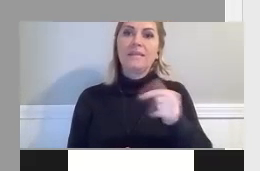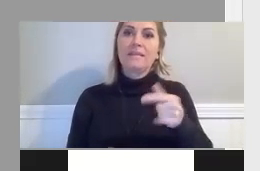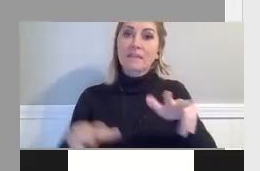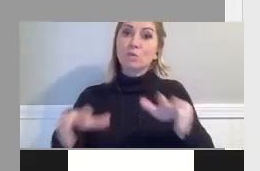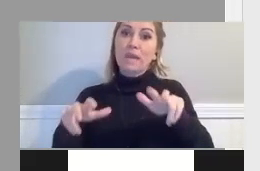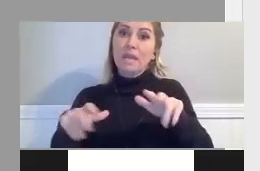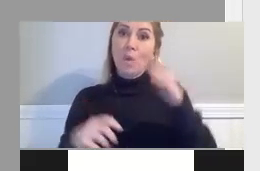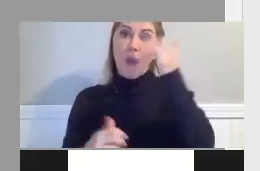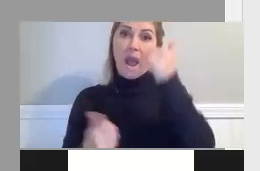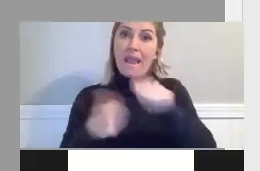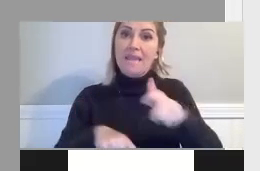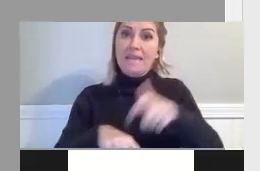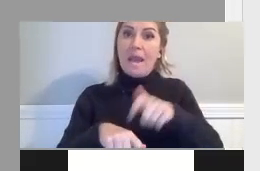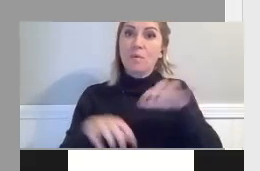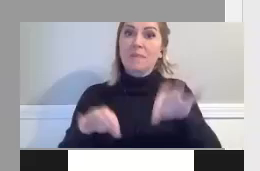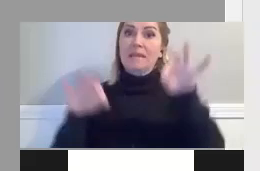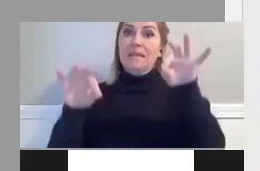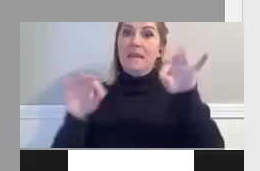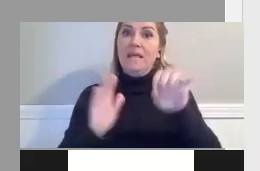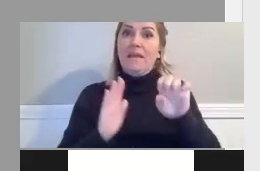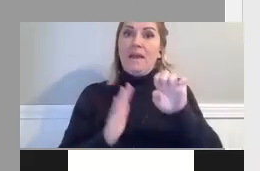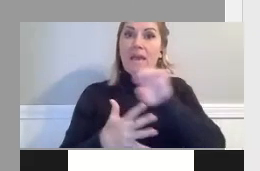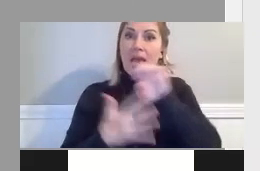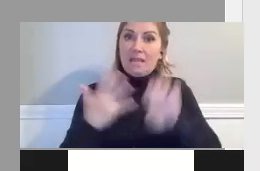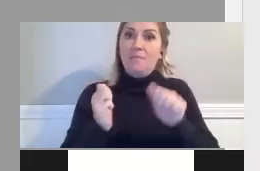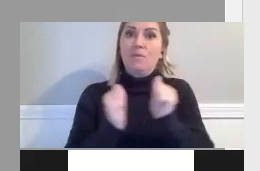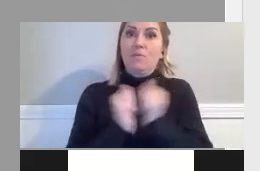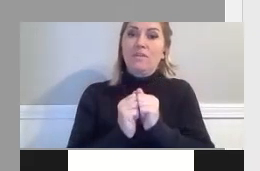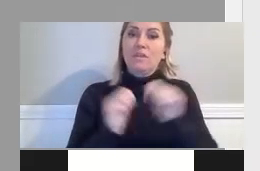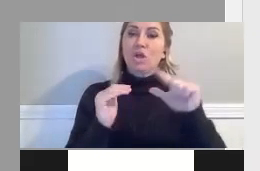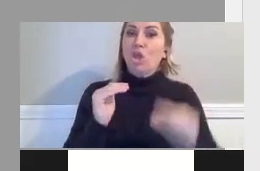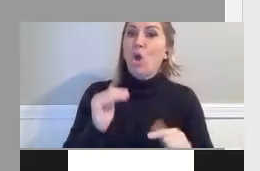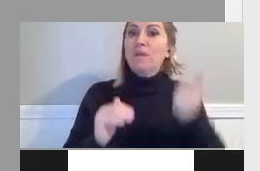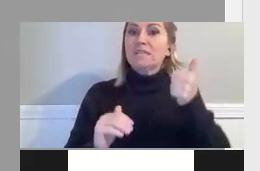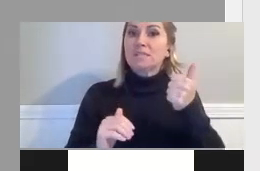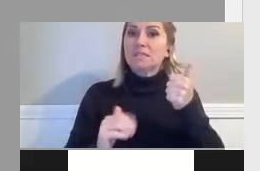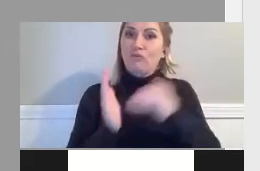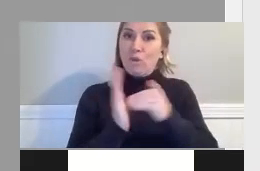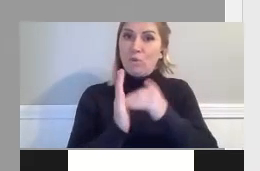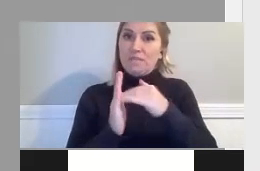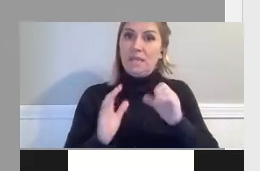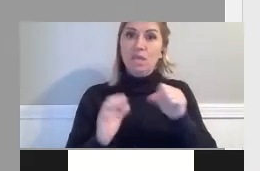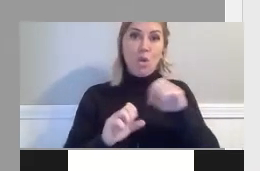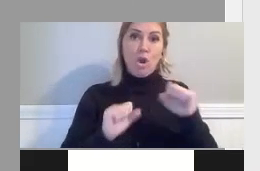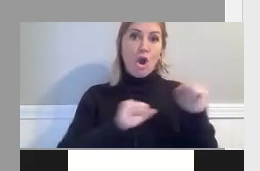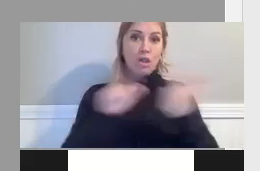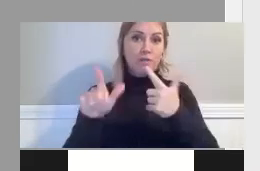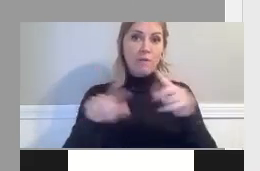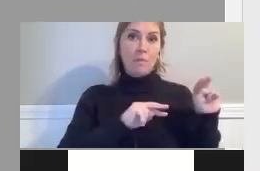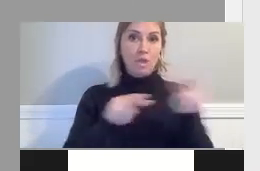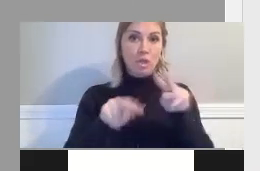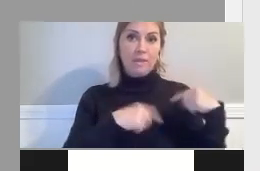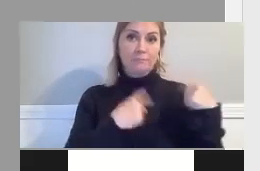the element with the lowest frequency. So all of those algorithms till now that we have looked at were